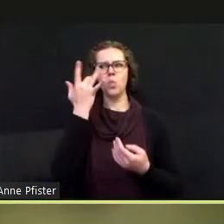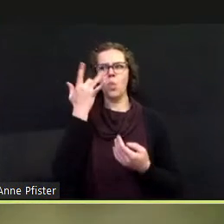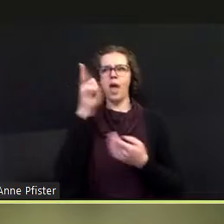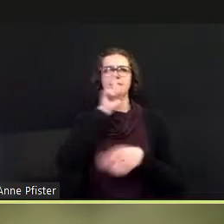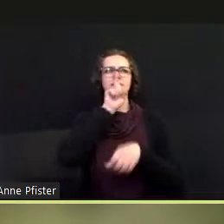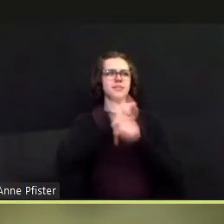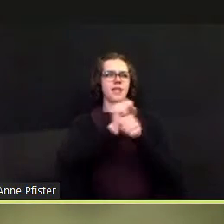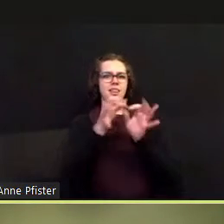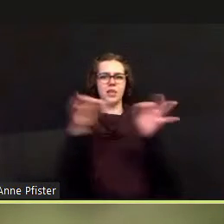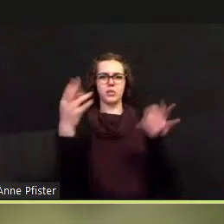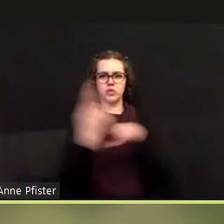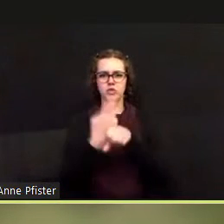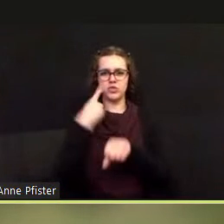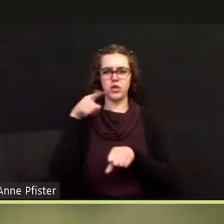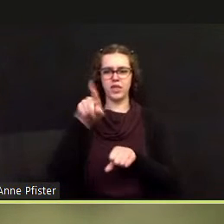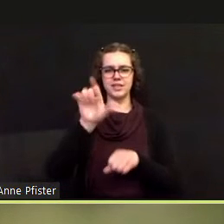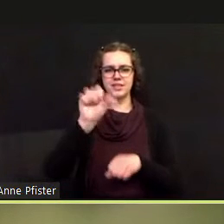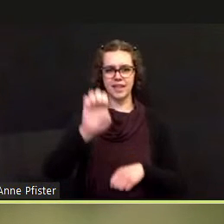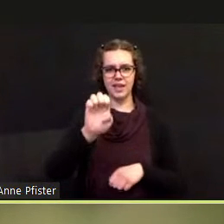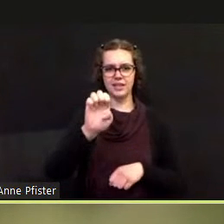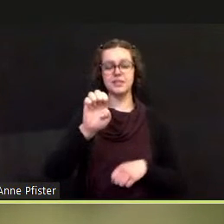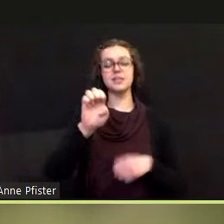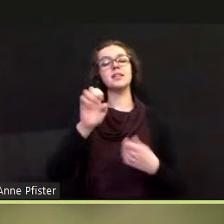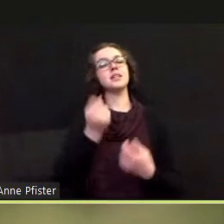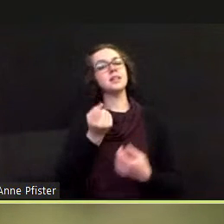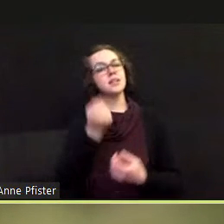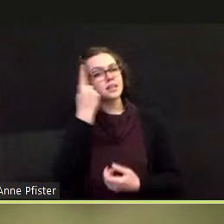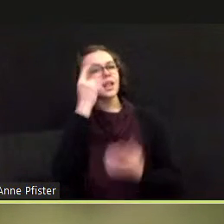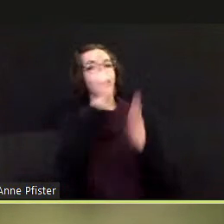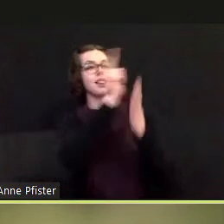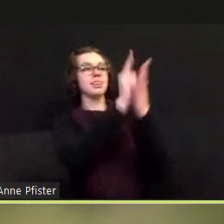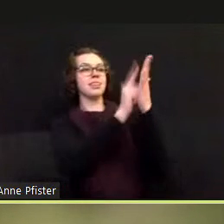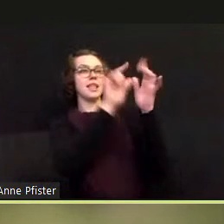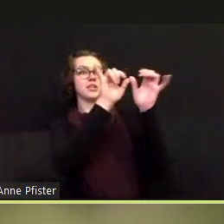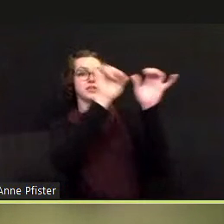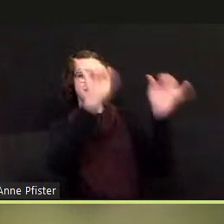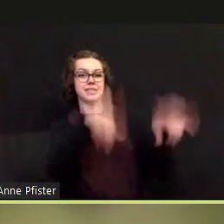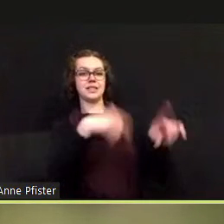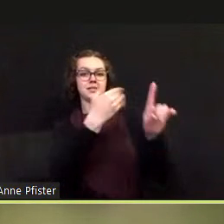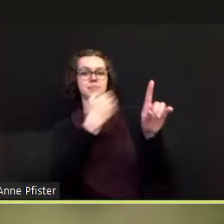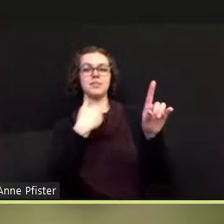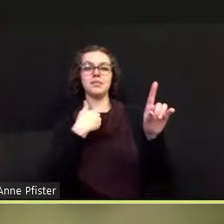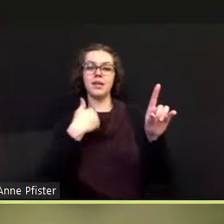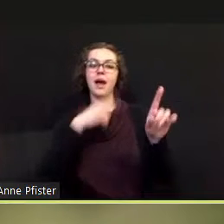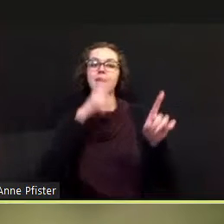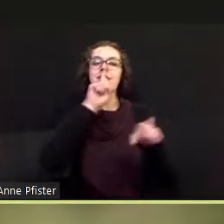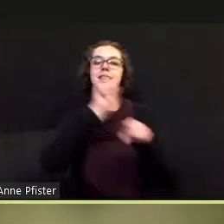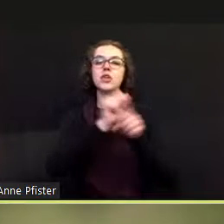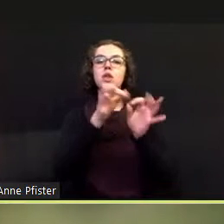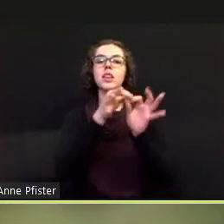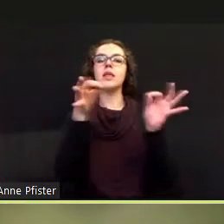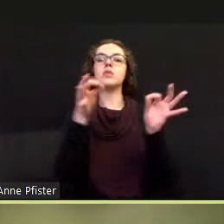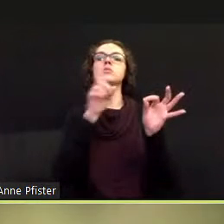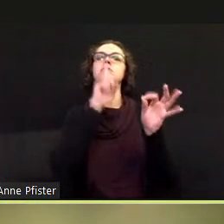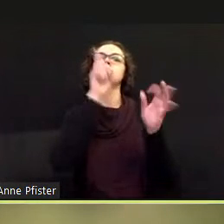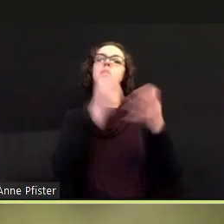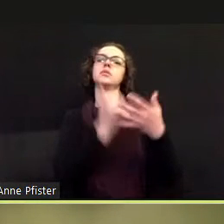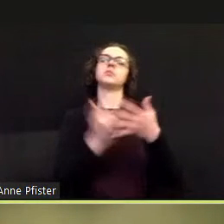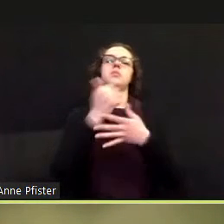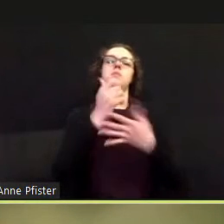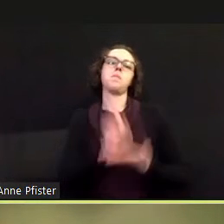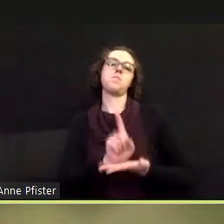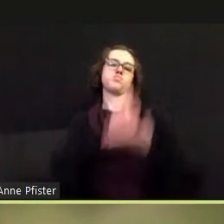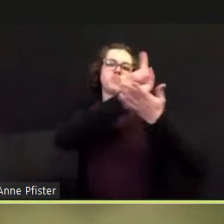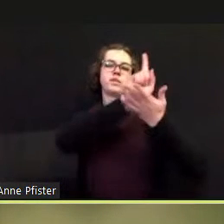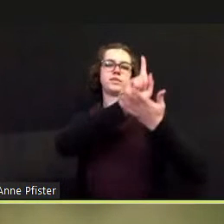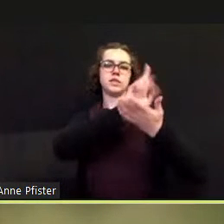legal system, literal language is highly privileged, and the nuances of cultural or linguistic information,